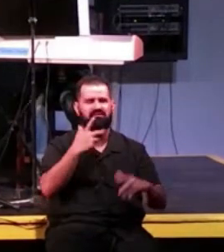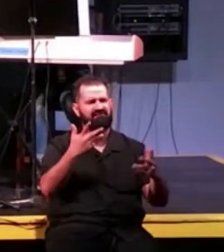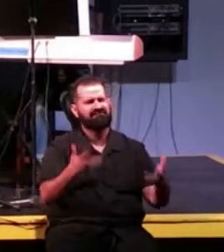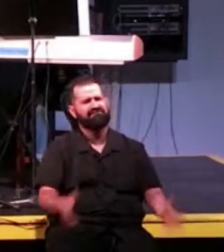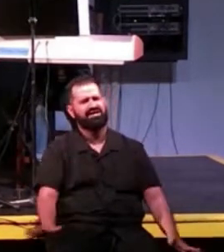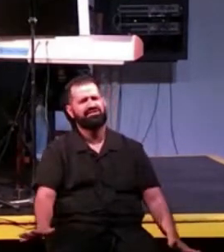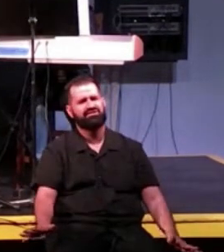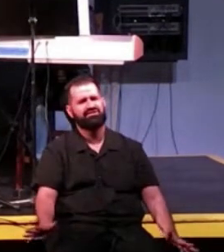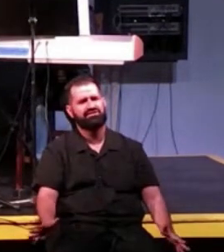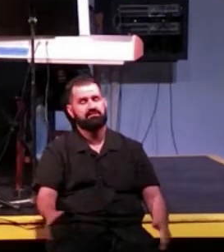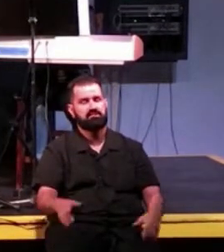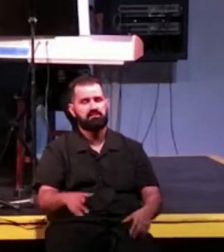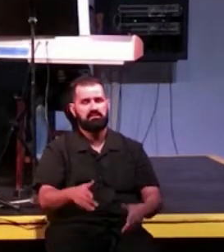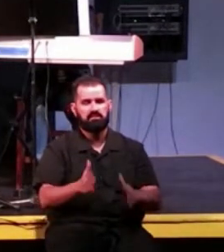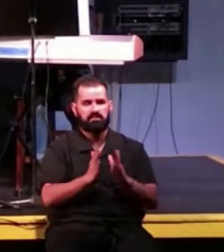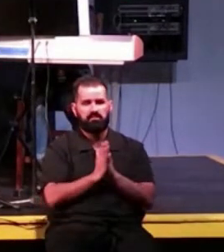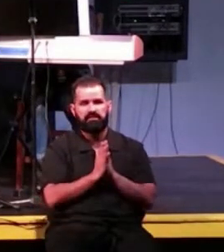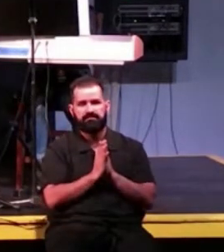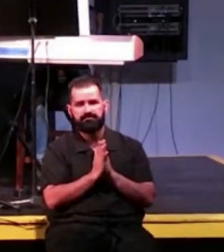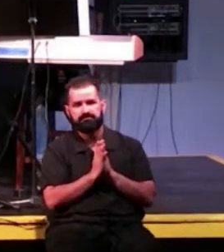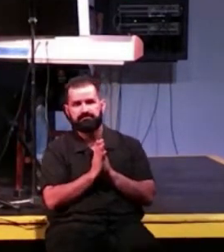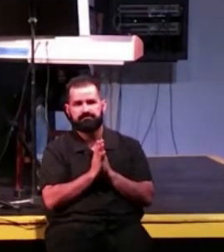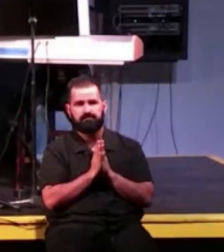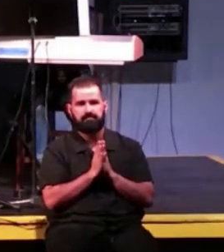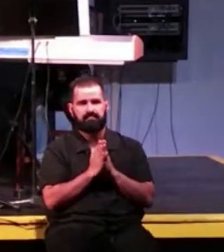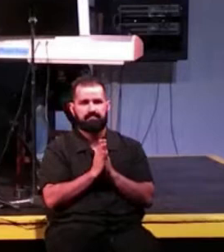head bowed and every eye closed,